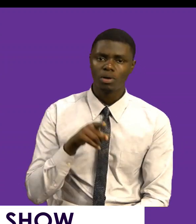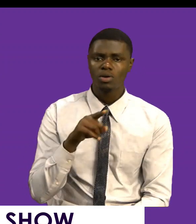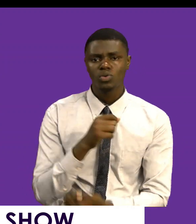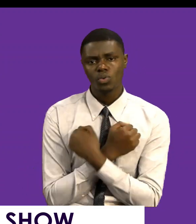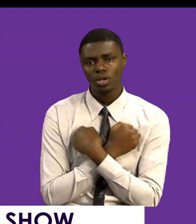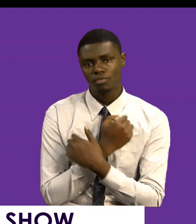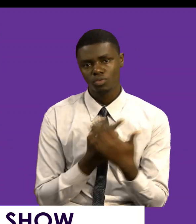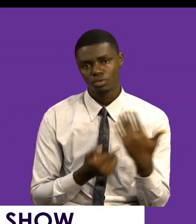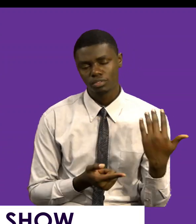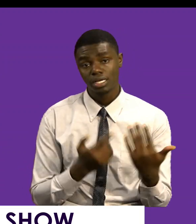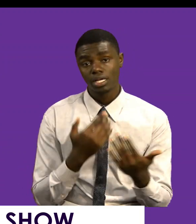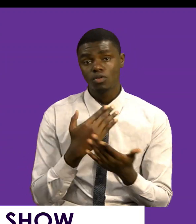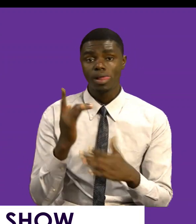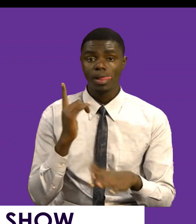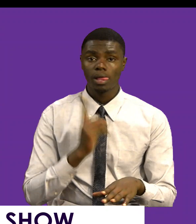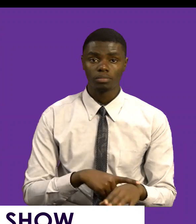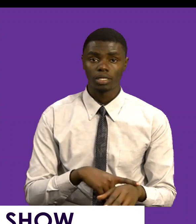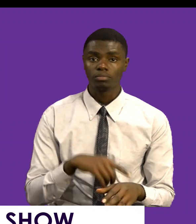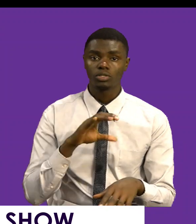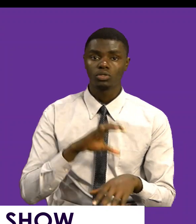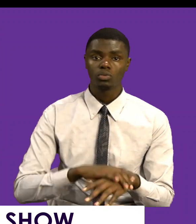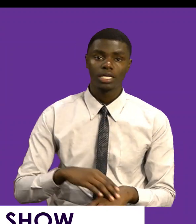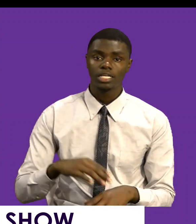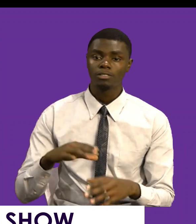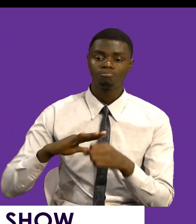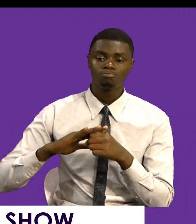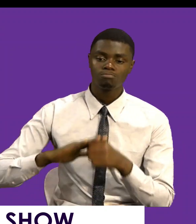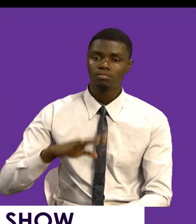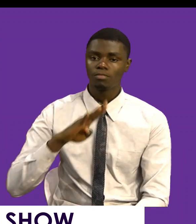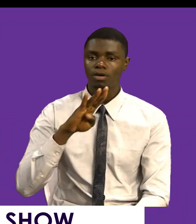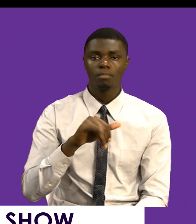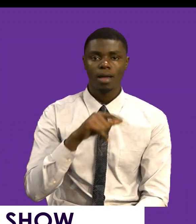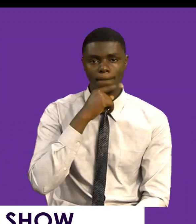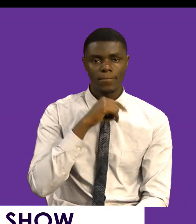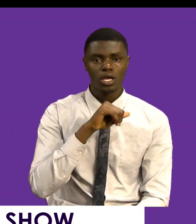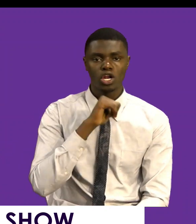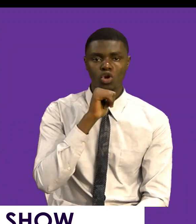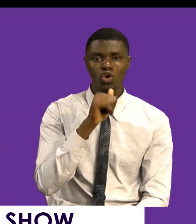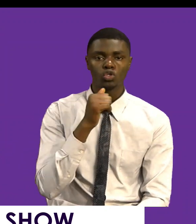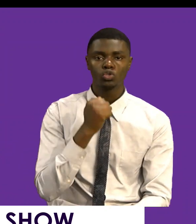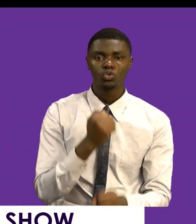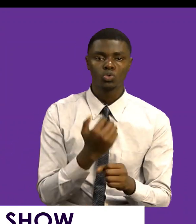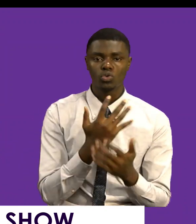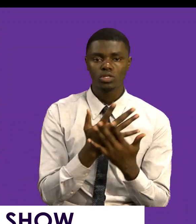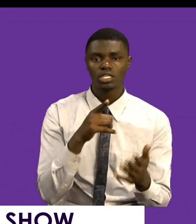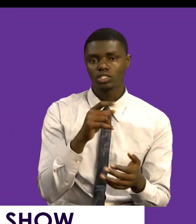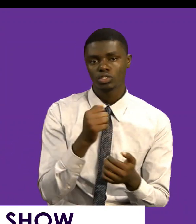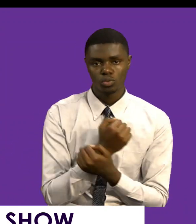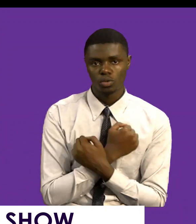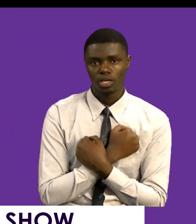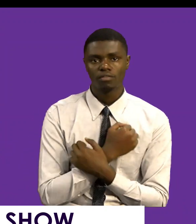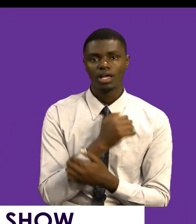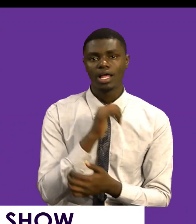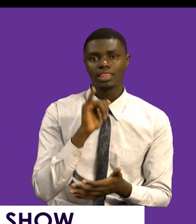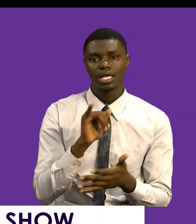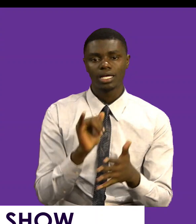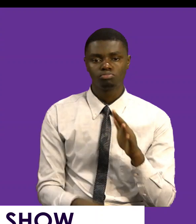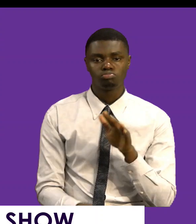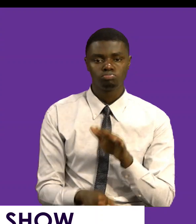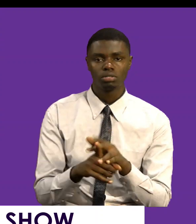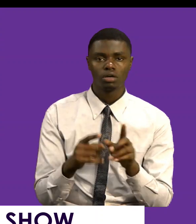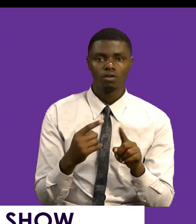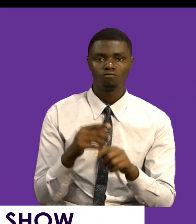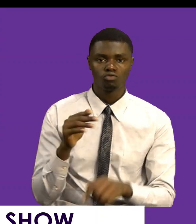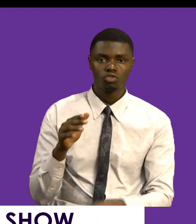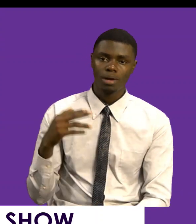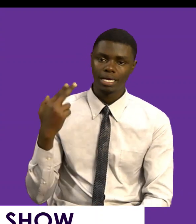like? Sometimes you get manipulated by men not to do the things that you like. Did you know that? It comes from history. You're a